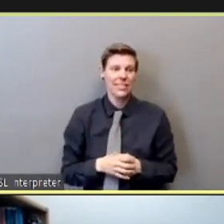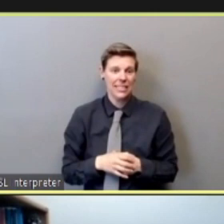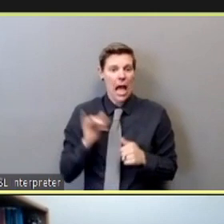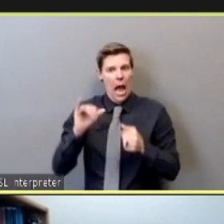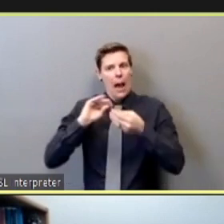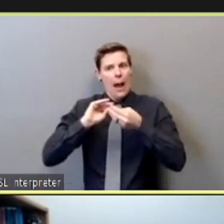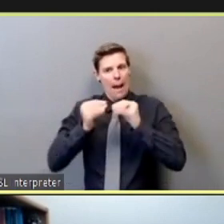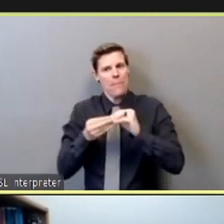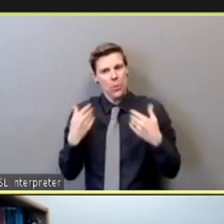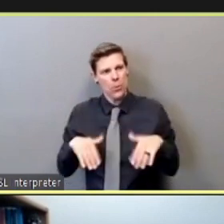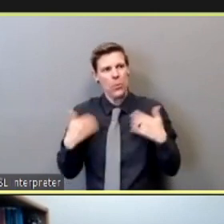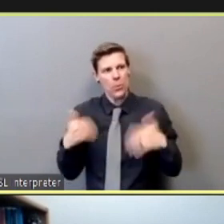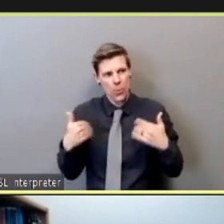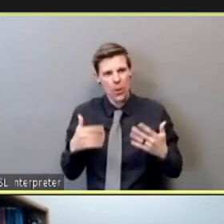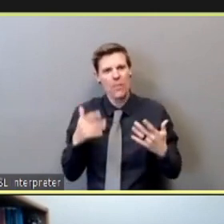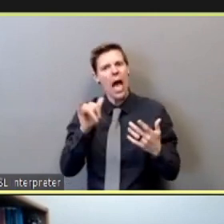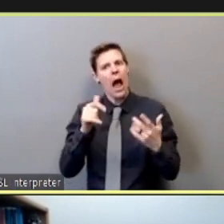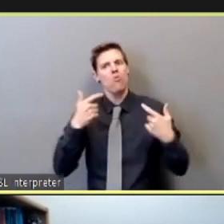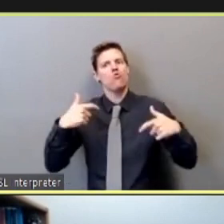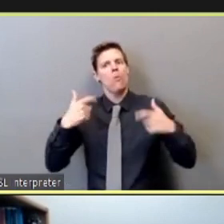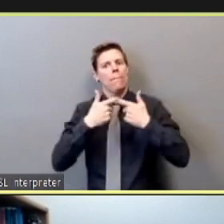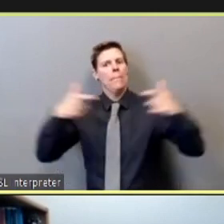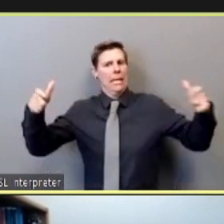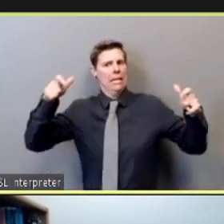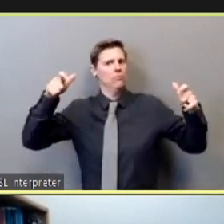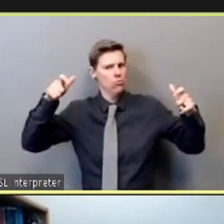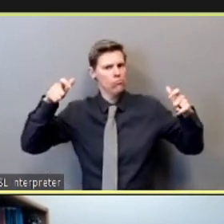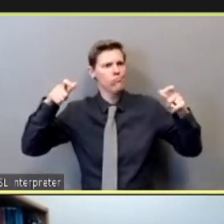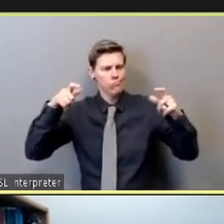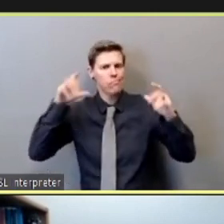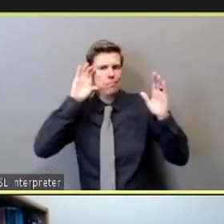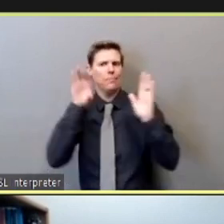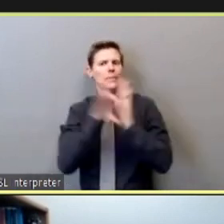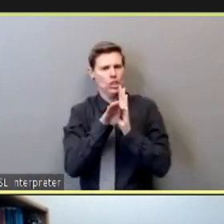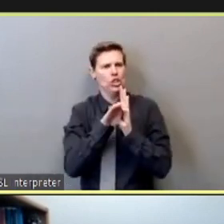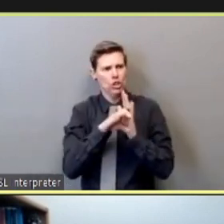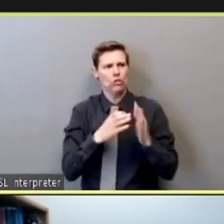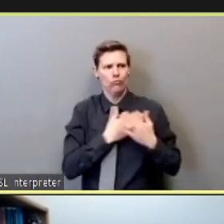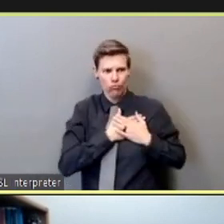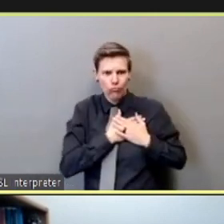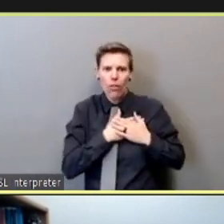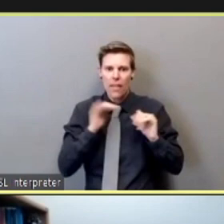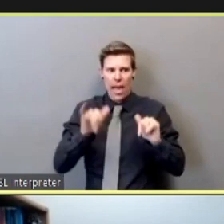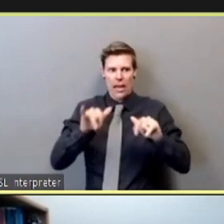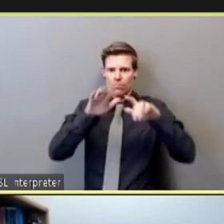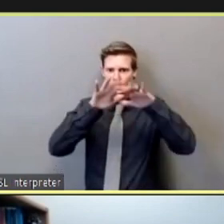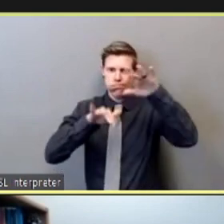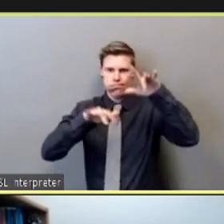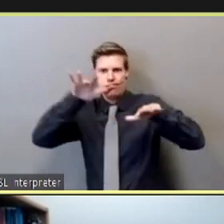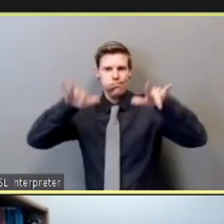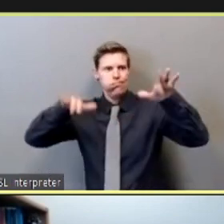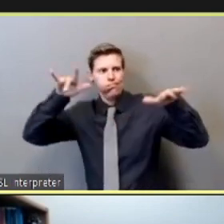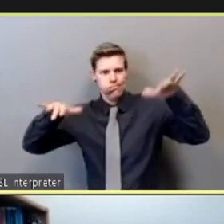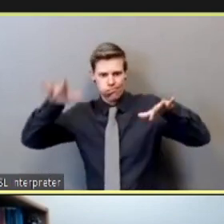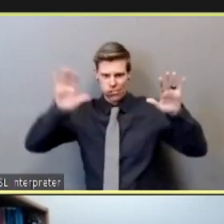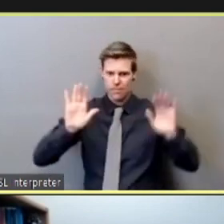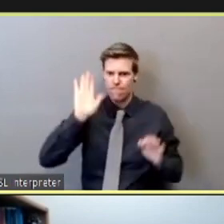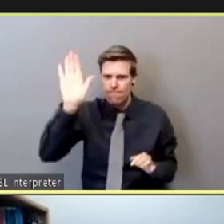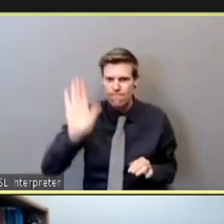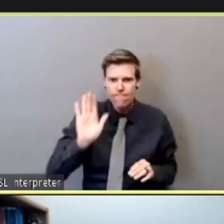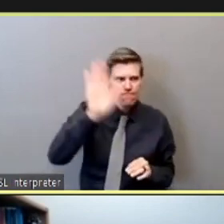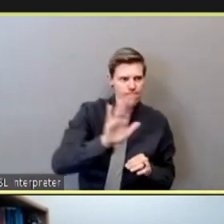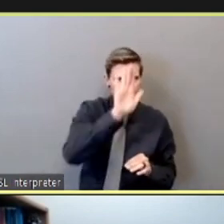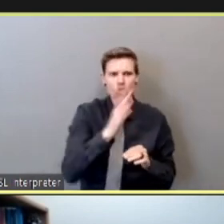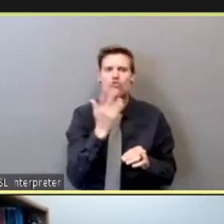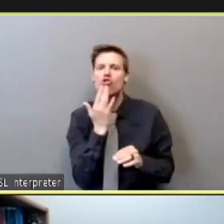highlights, I included the map because this highlights the heterogeneity of the epidemic in the United States.